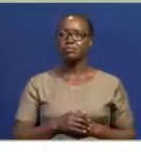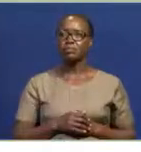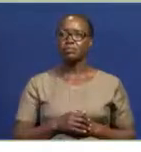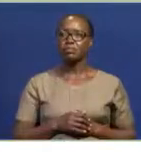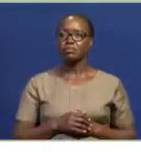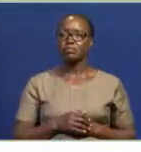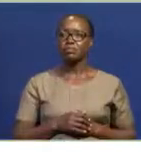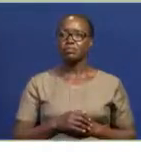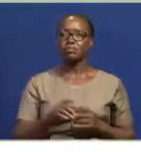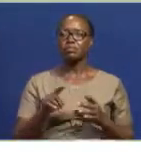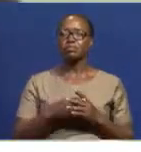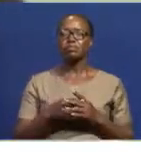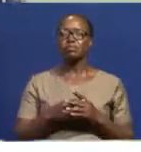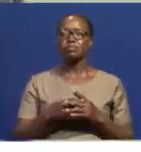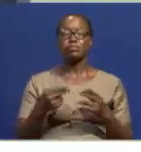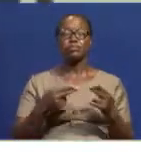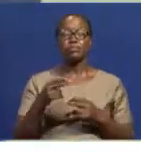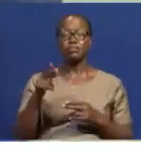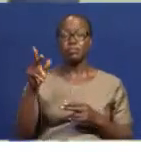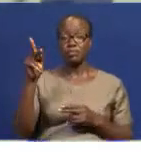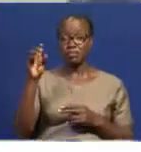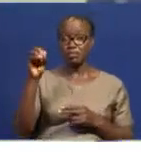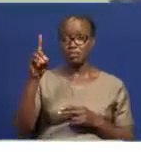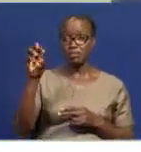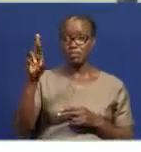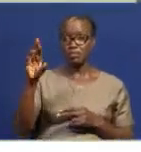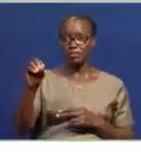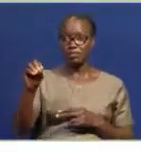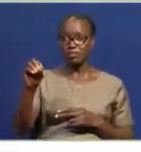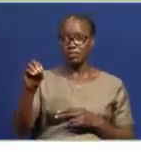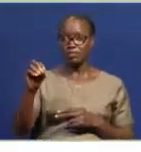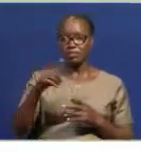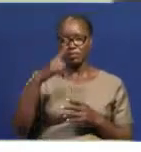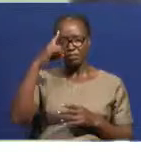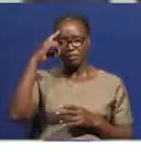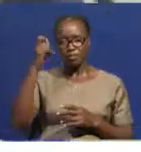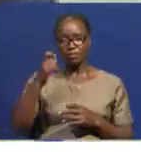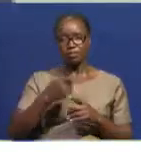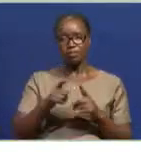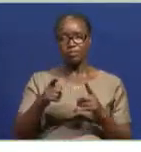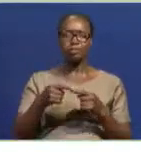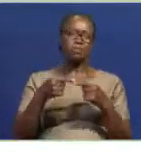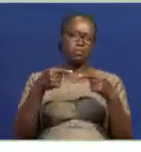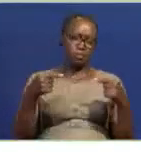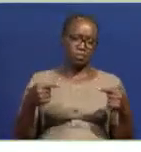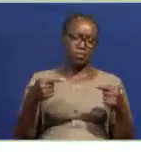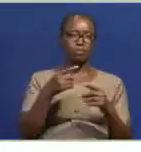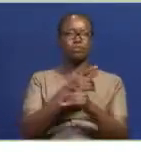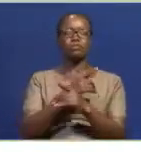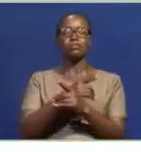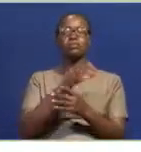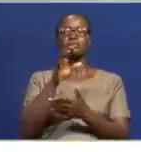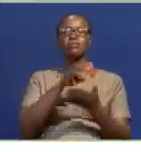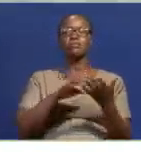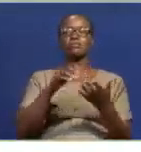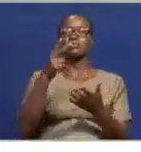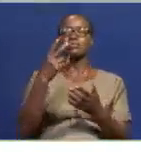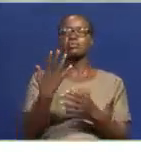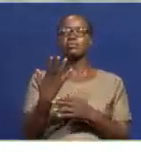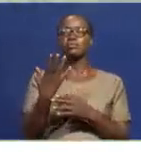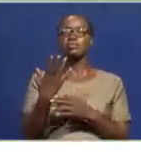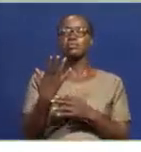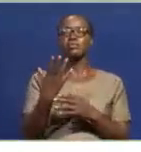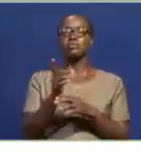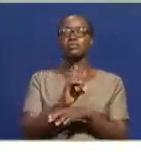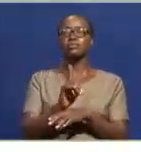The game kicked off on a high as Koderobara ran rings around stubborn but well-oiled opponent. A defensive mix-up on the 25th minute